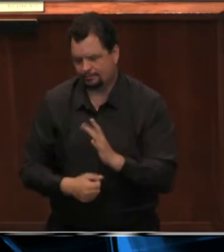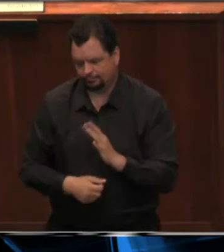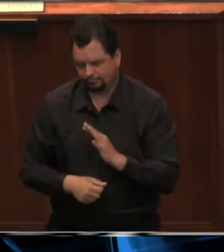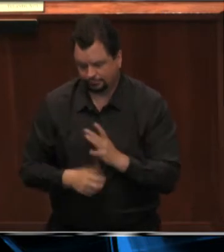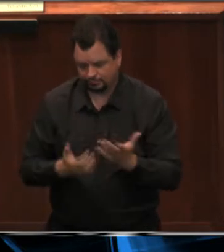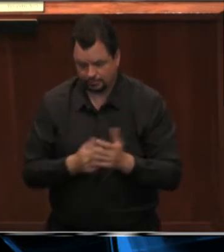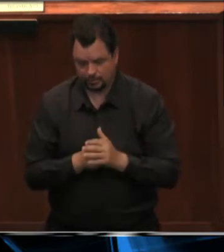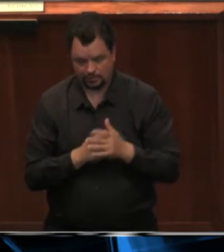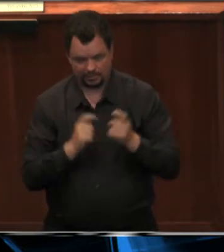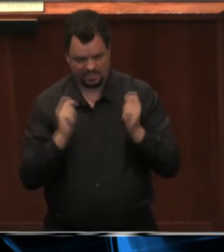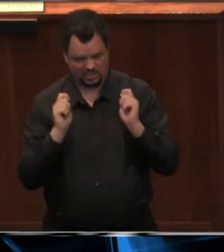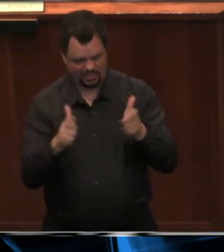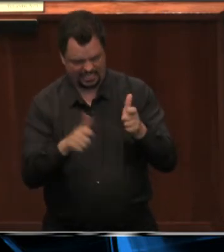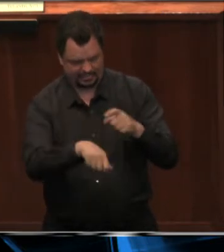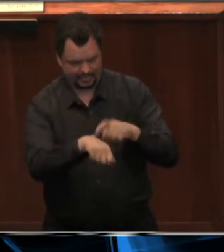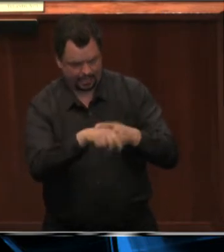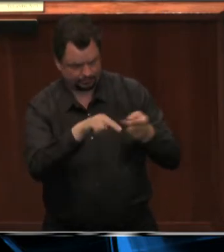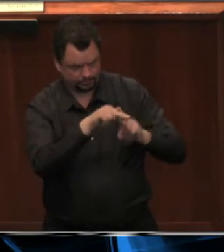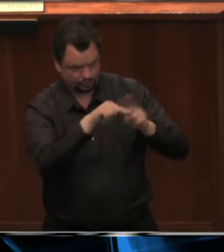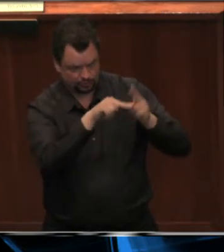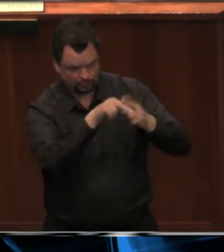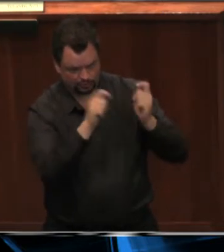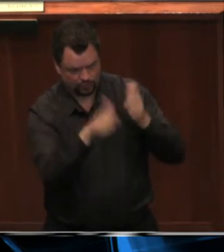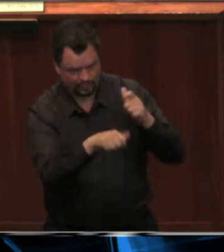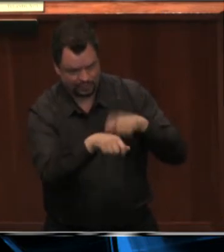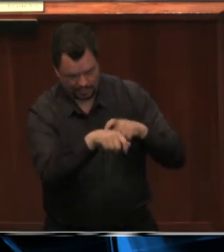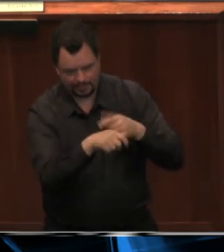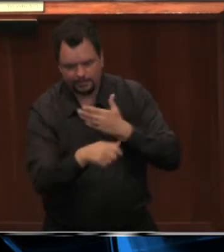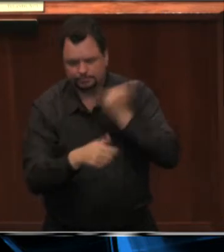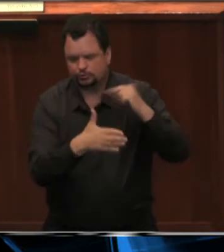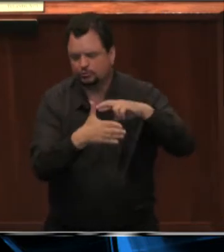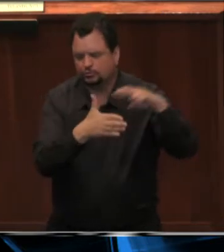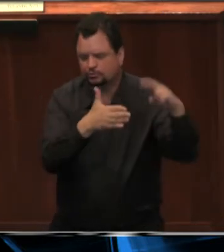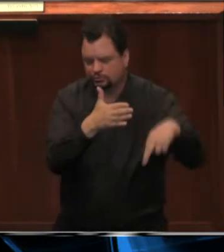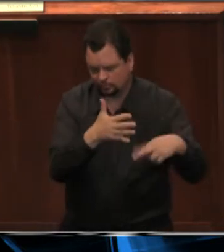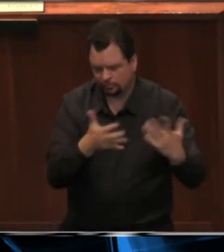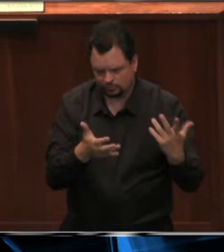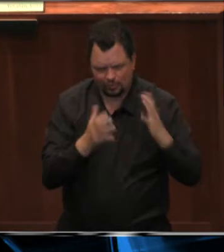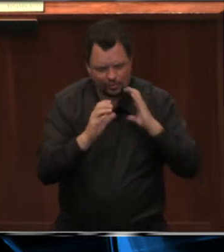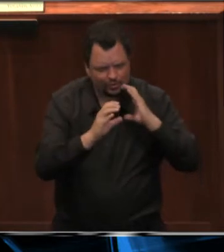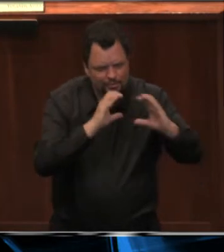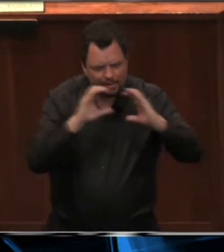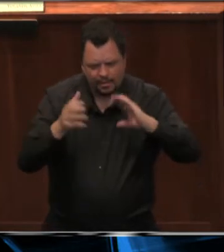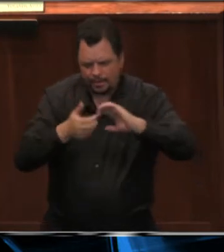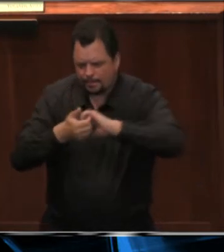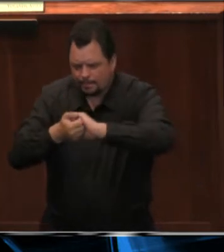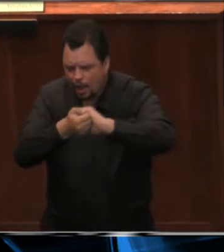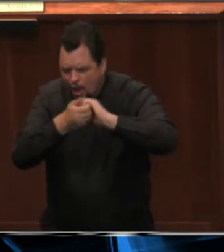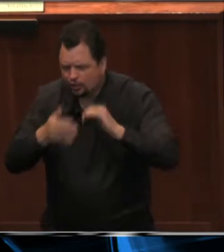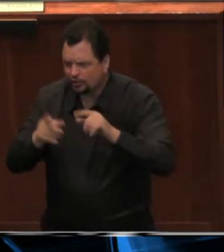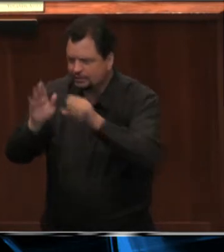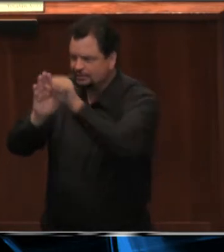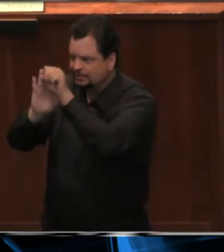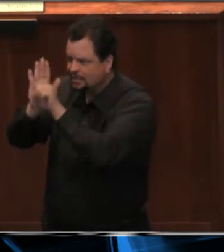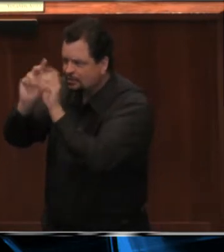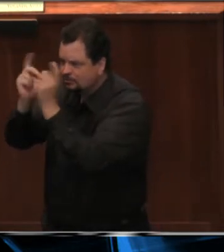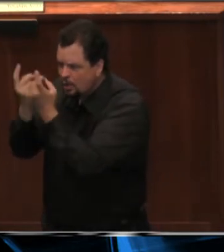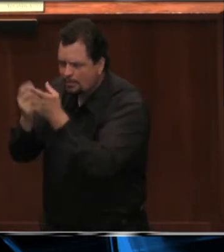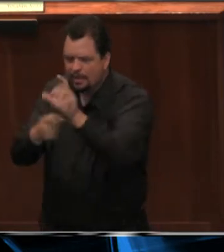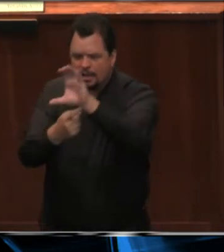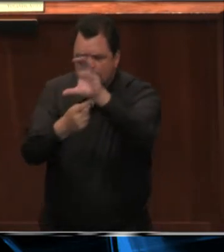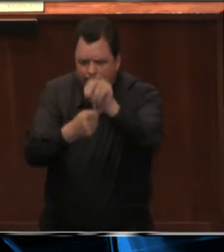those tests, and that is something that we are in communication with our partners at the State Health Department in regards to our partners